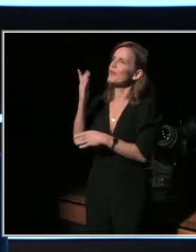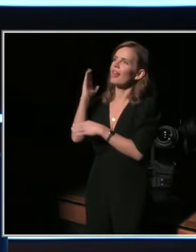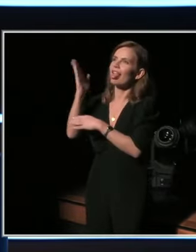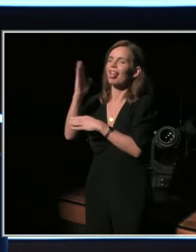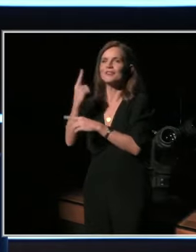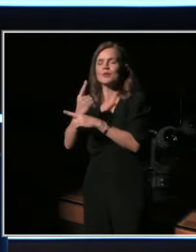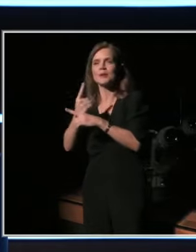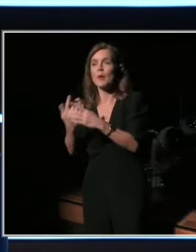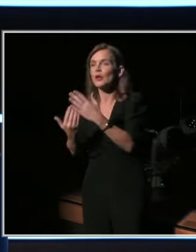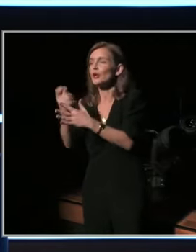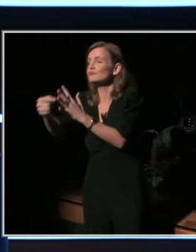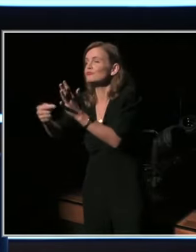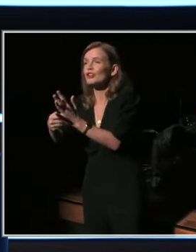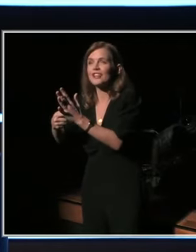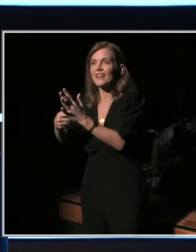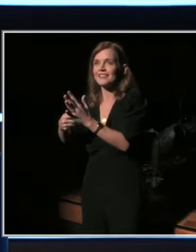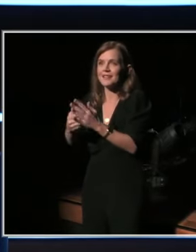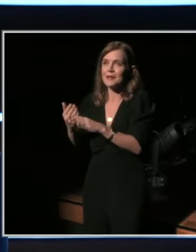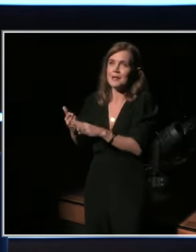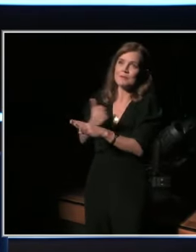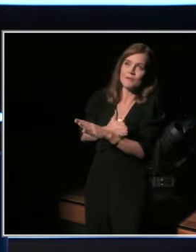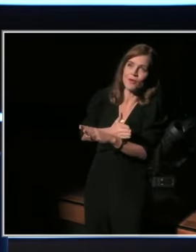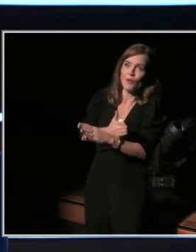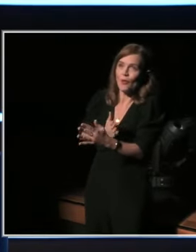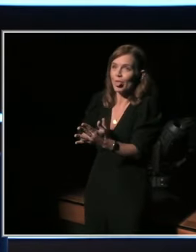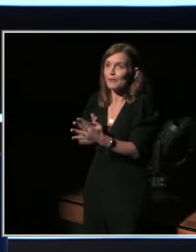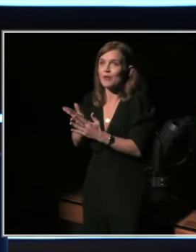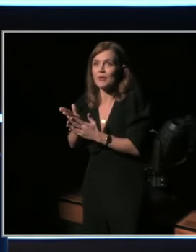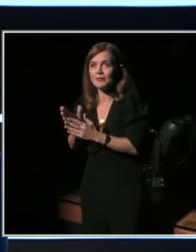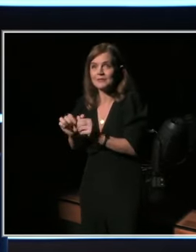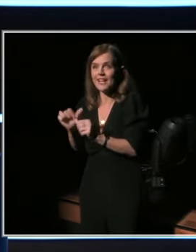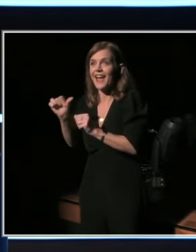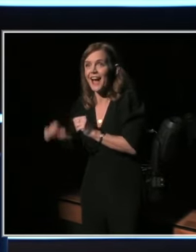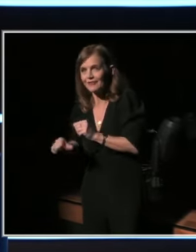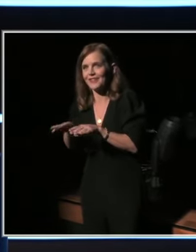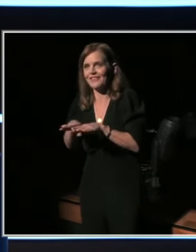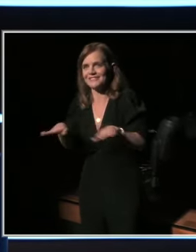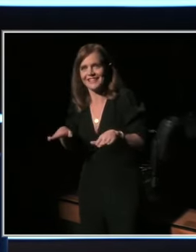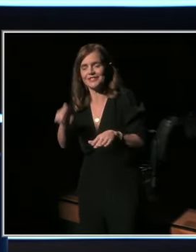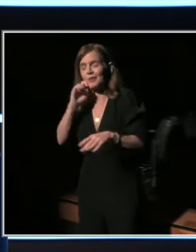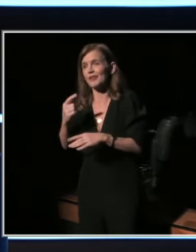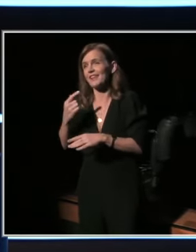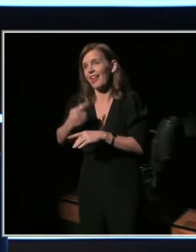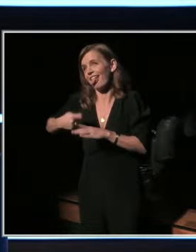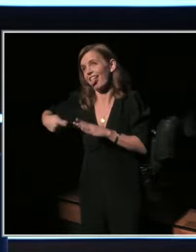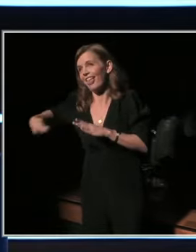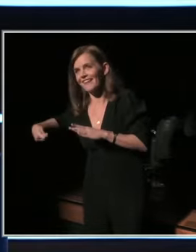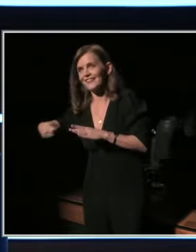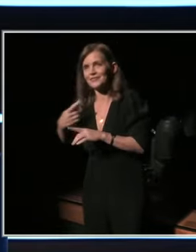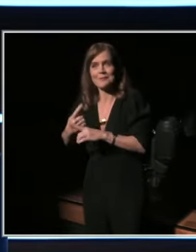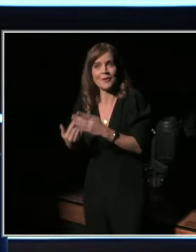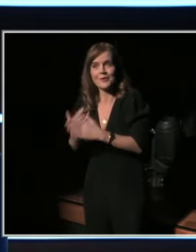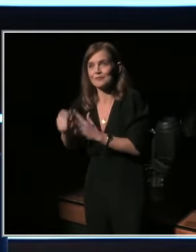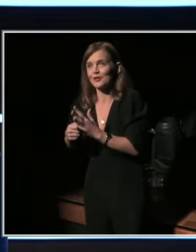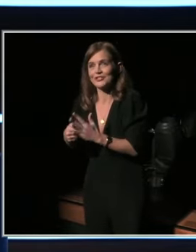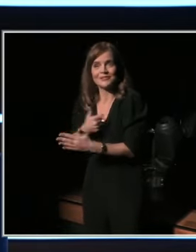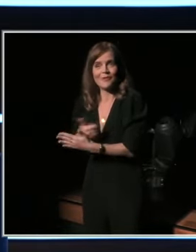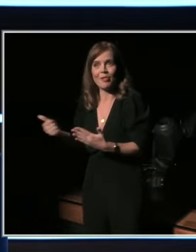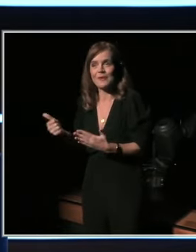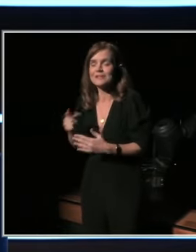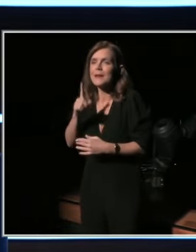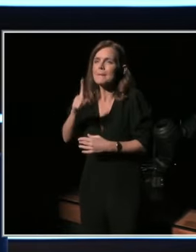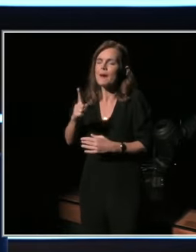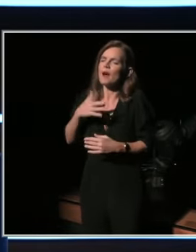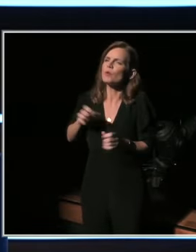new project before, during, and after he left this stage. But a few words aren't really going to